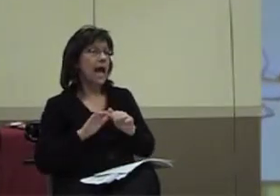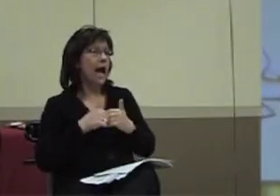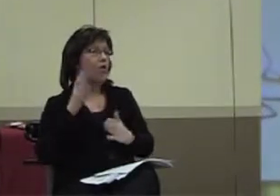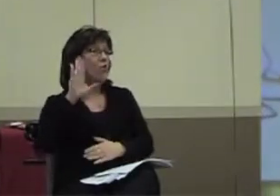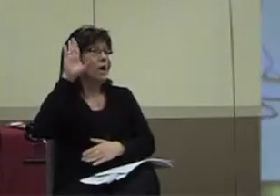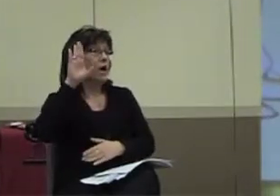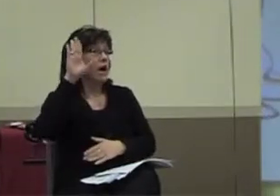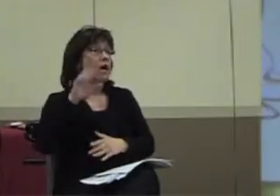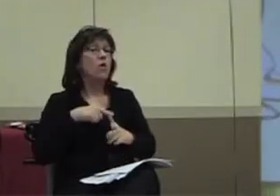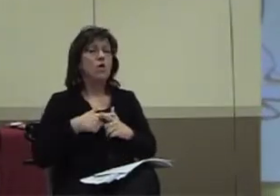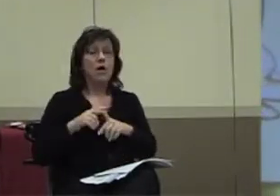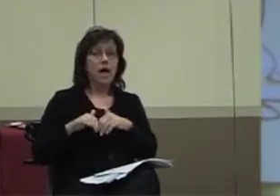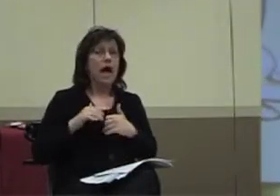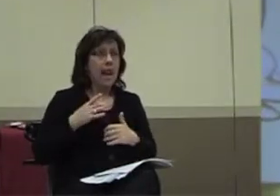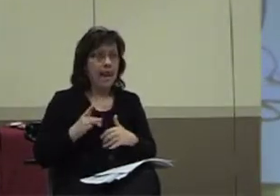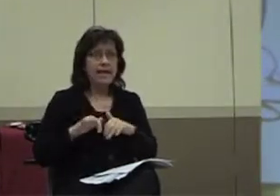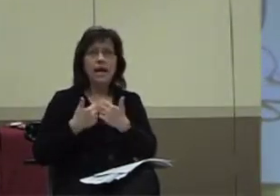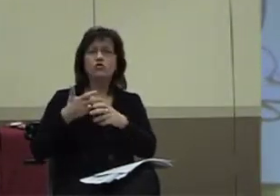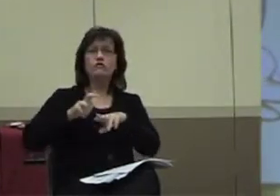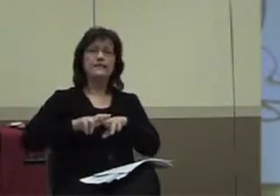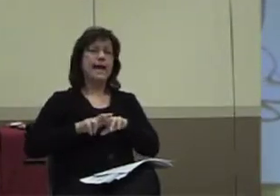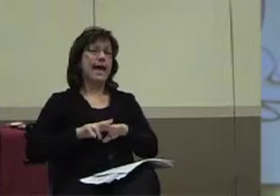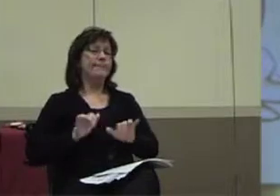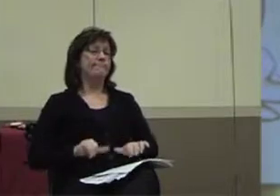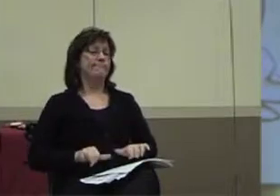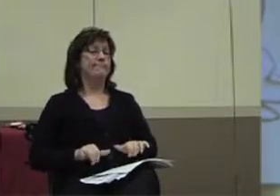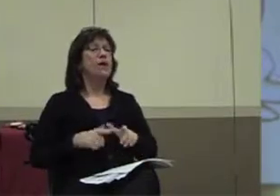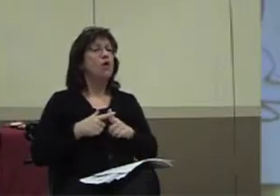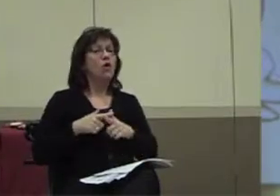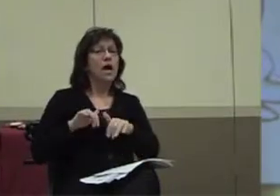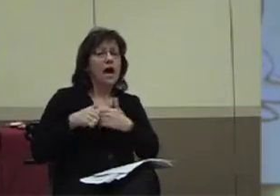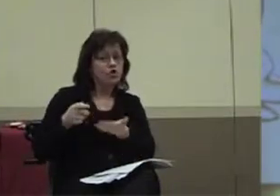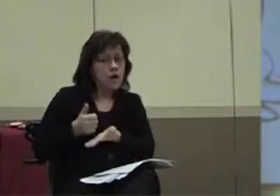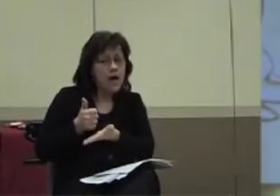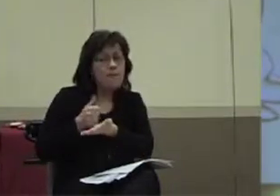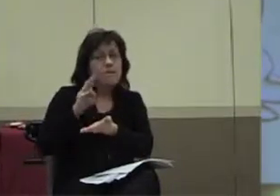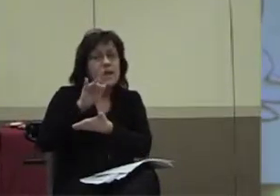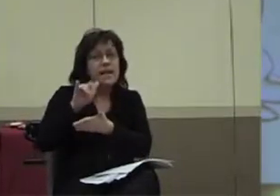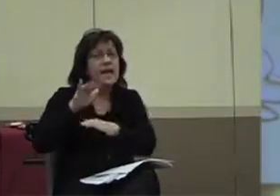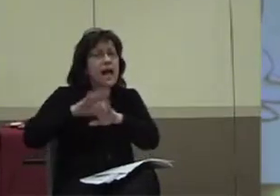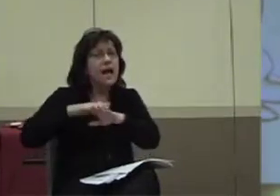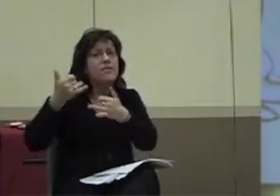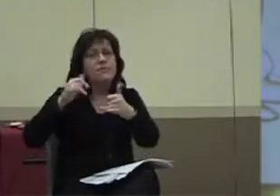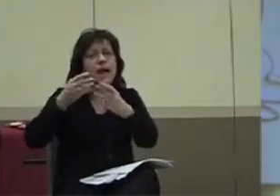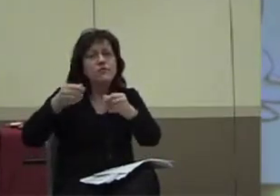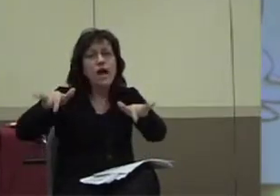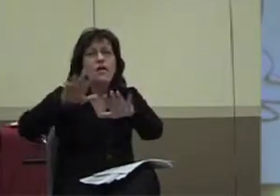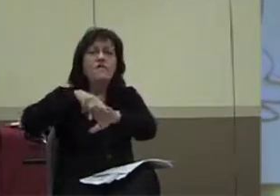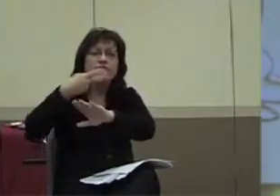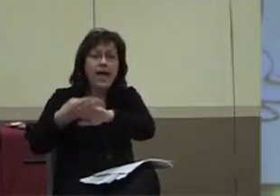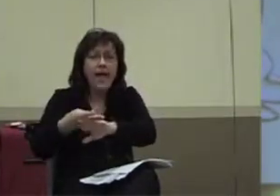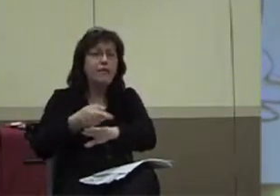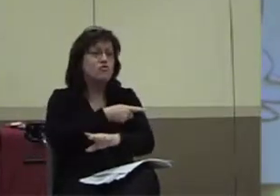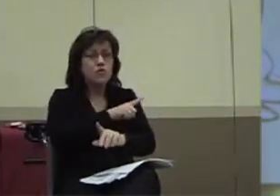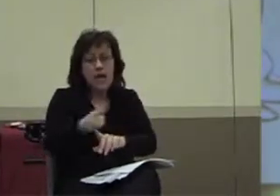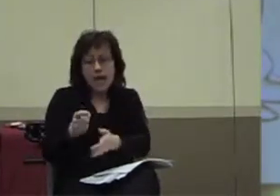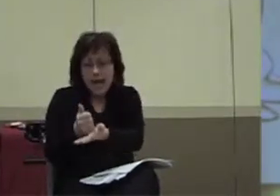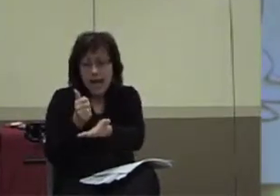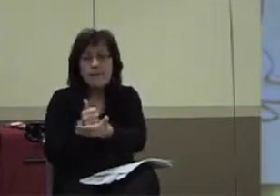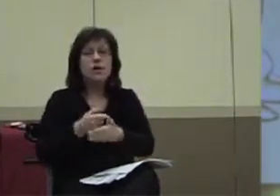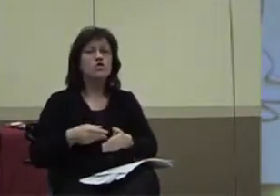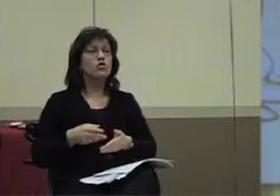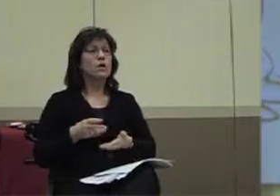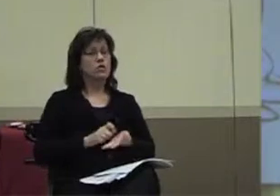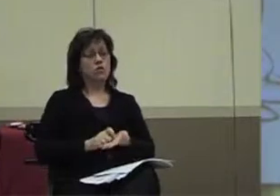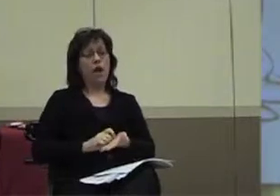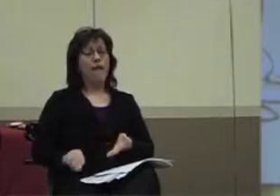seat. I really like the way you helped Billy on the playground when he fell and scraped his knee. You can give them a little slip of paper that says that, but